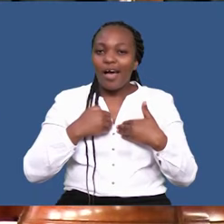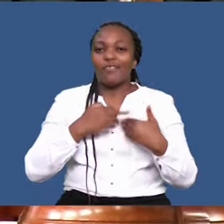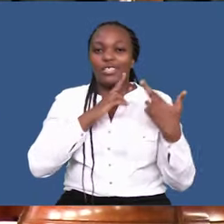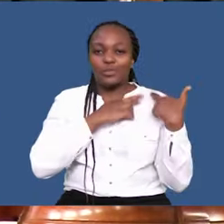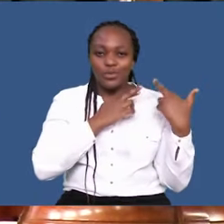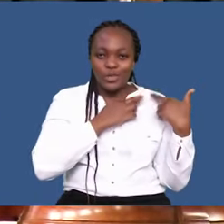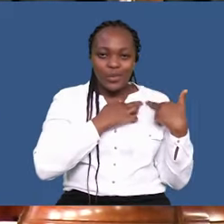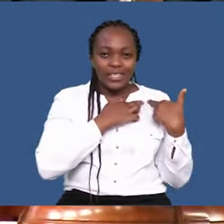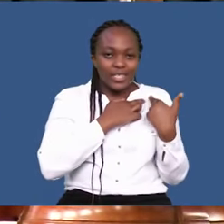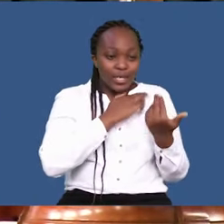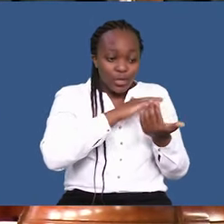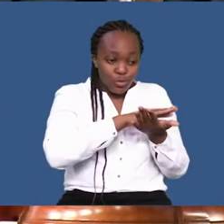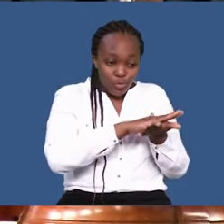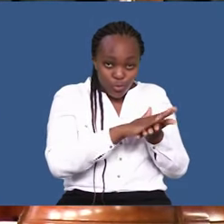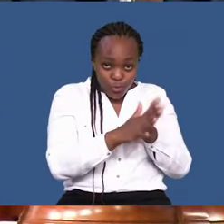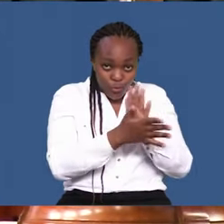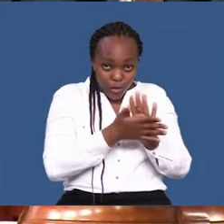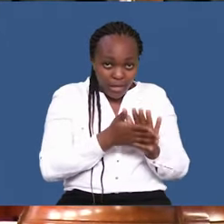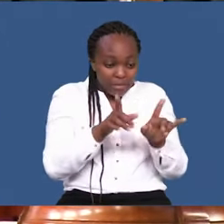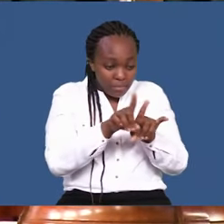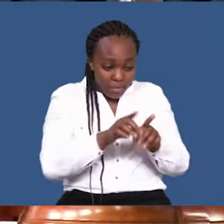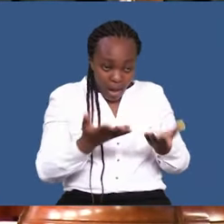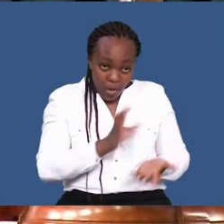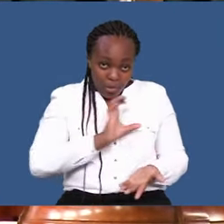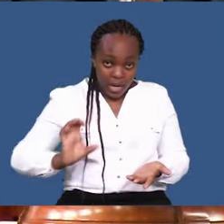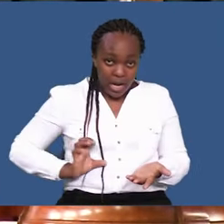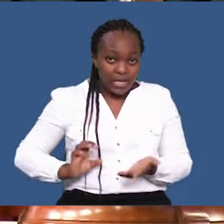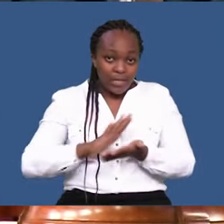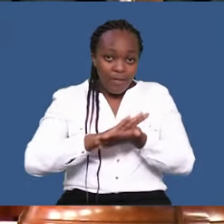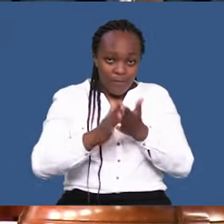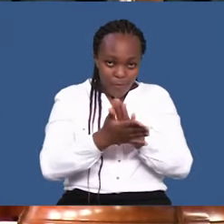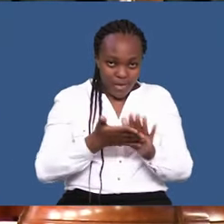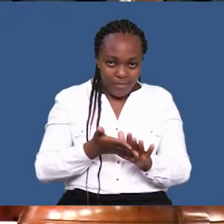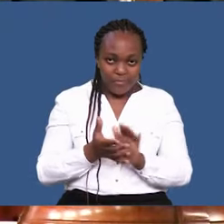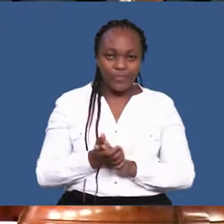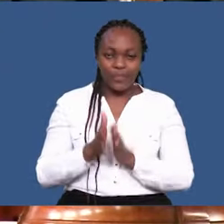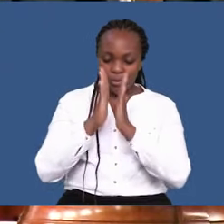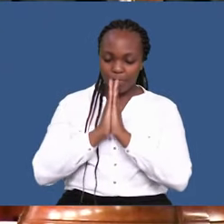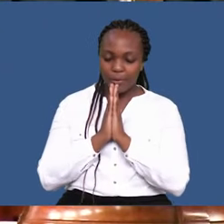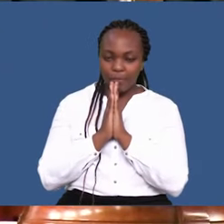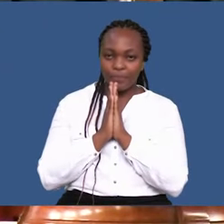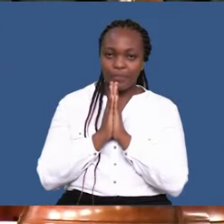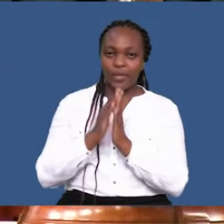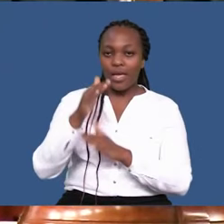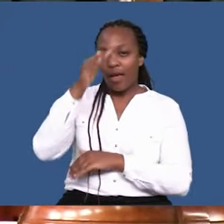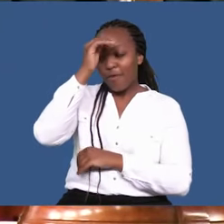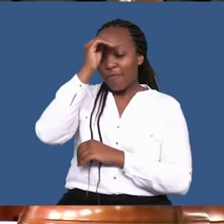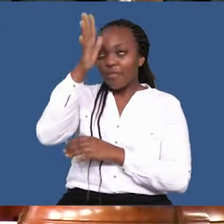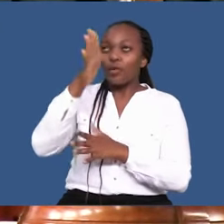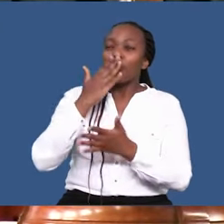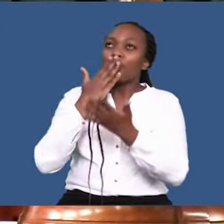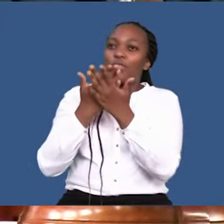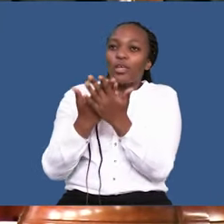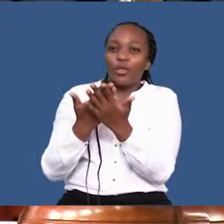Christ forgave, you should forgive. Let us pray. Our Father, we thank